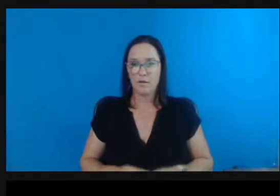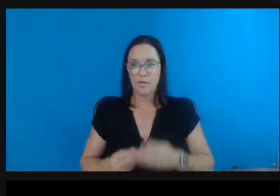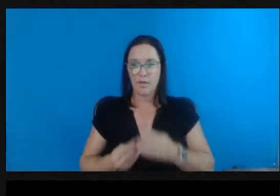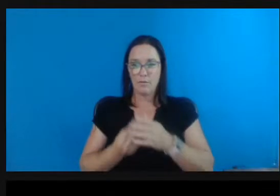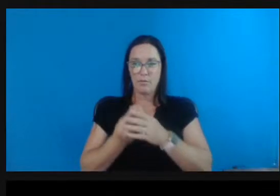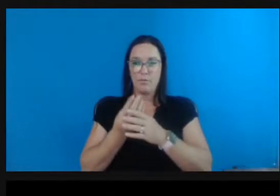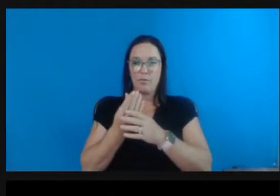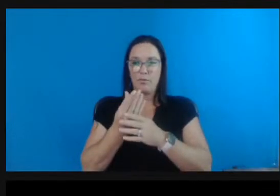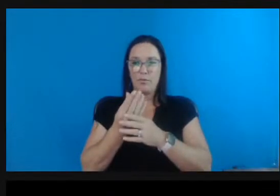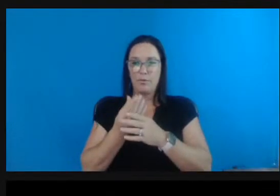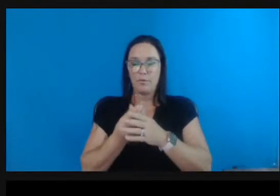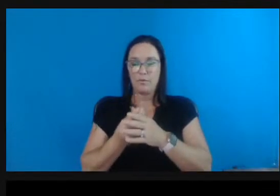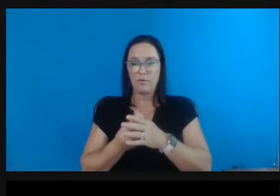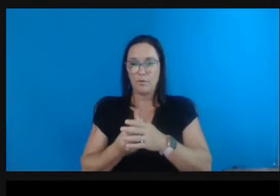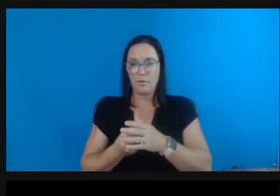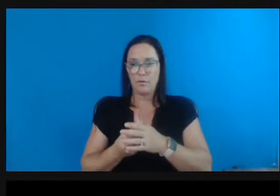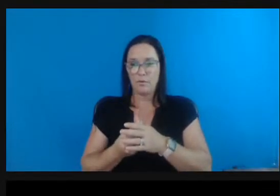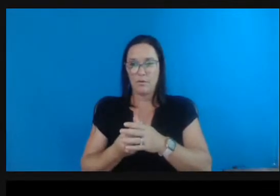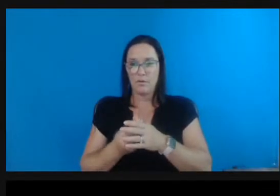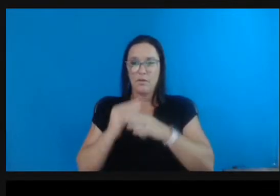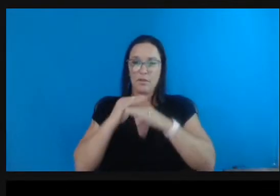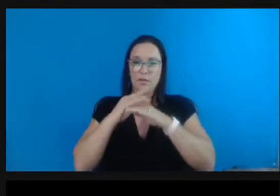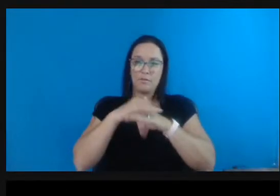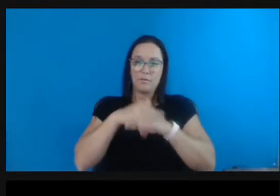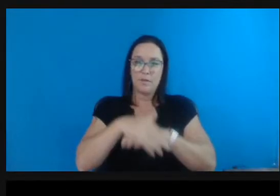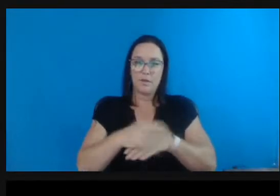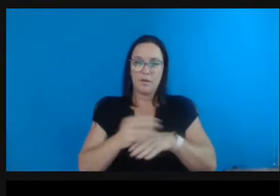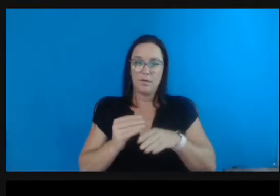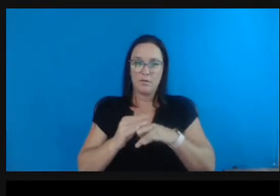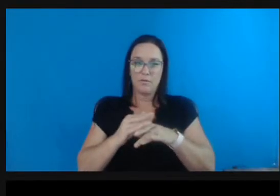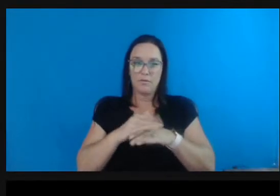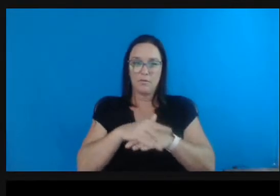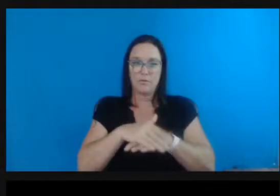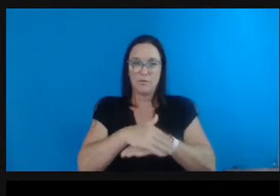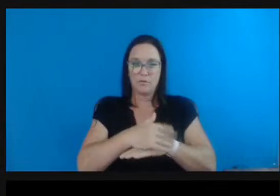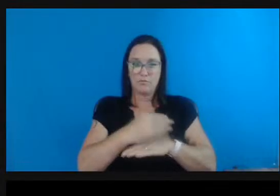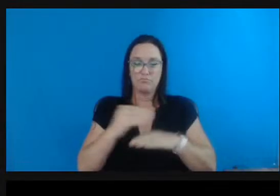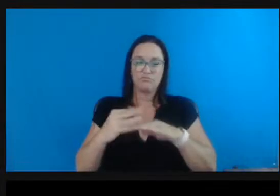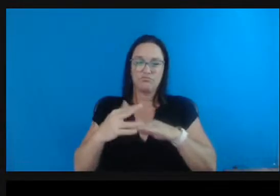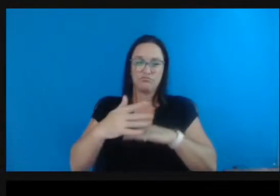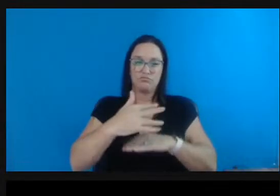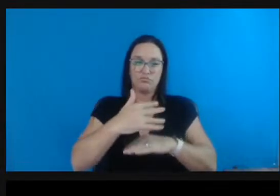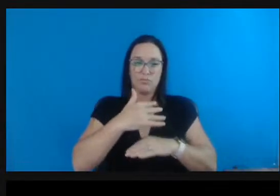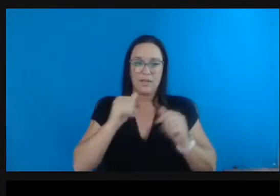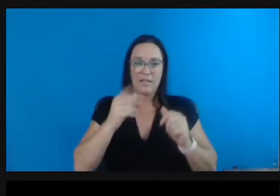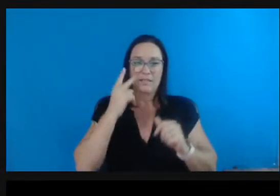upwelling. Fountains are small. It's going to start spilling over. You see it wash out down in here.